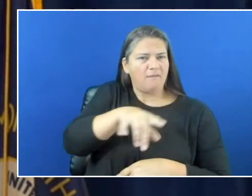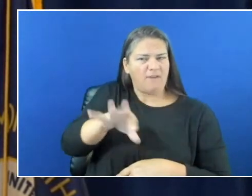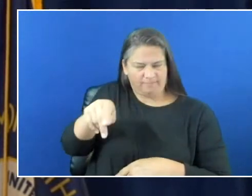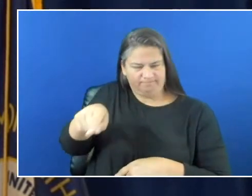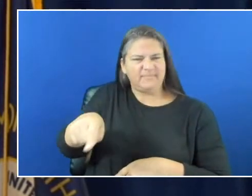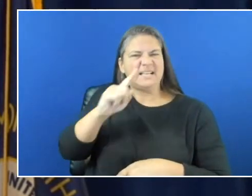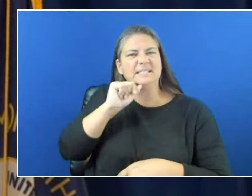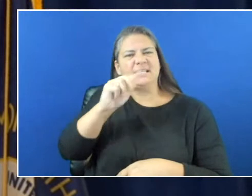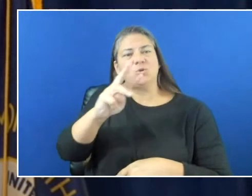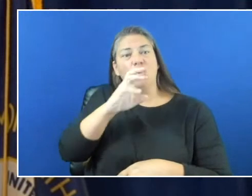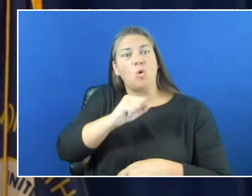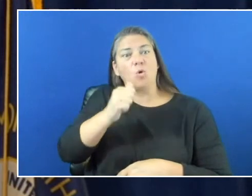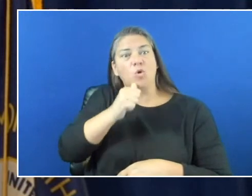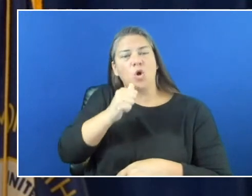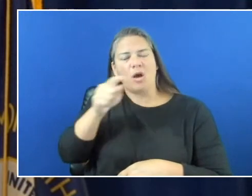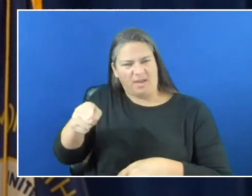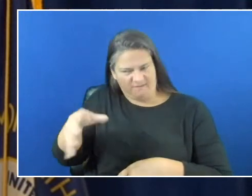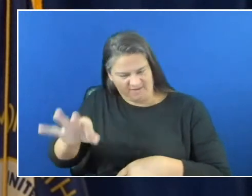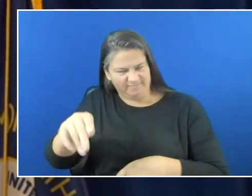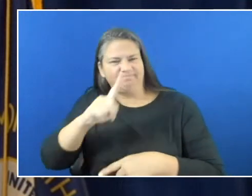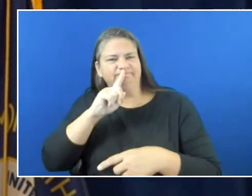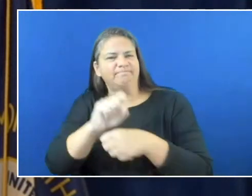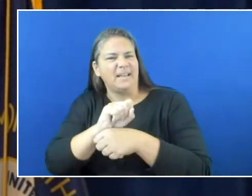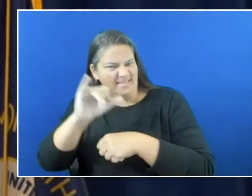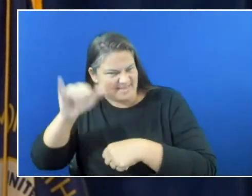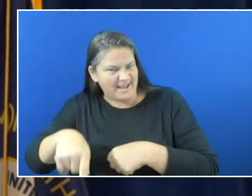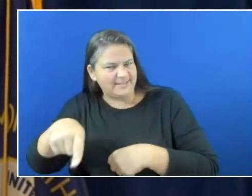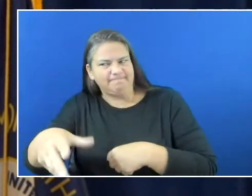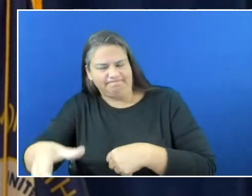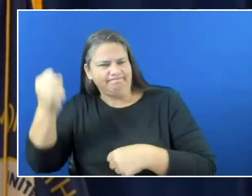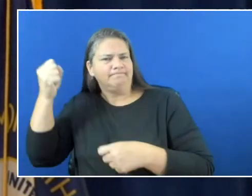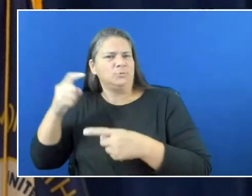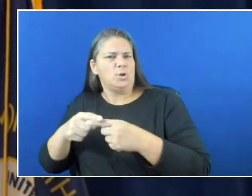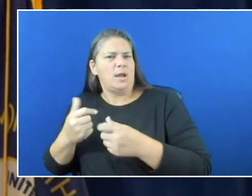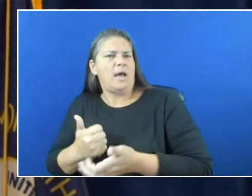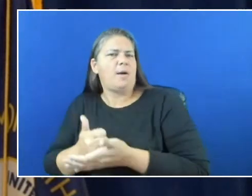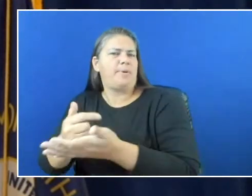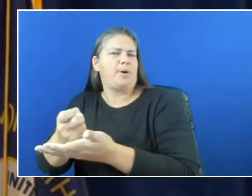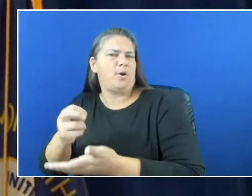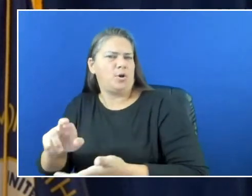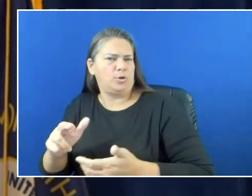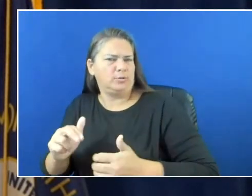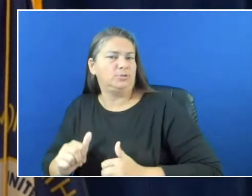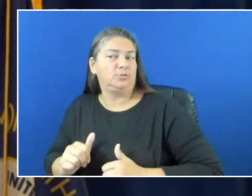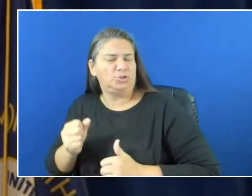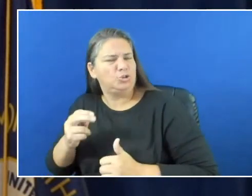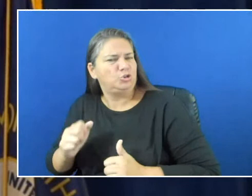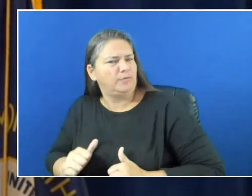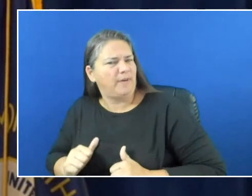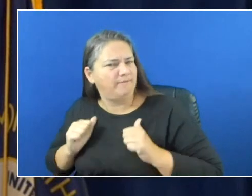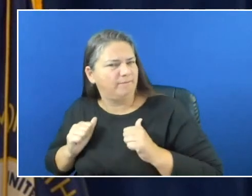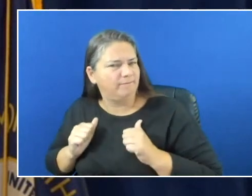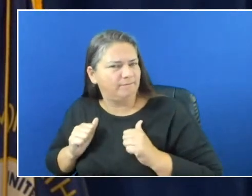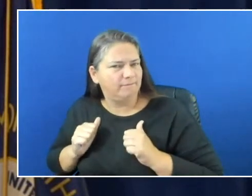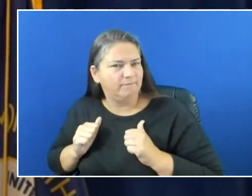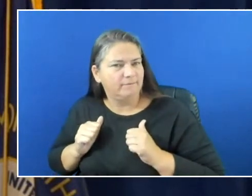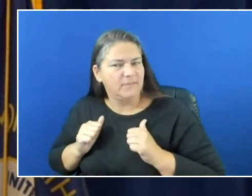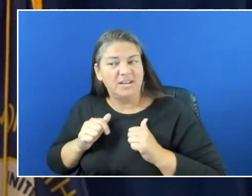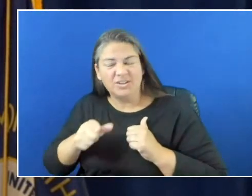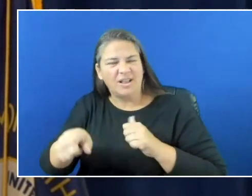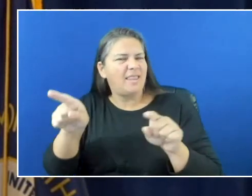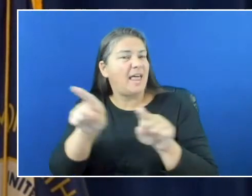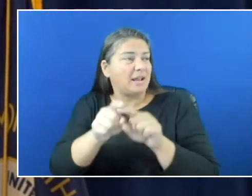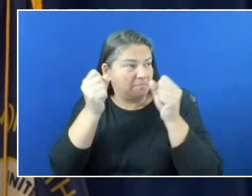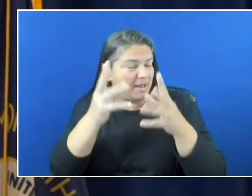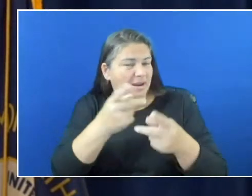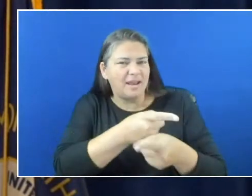life. That survivor, like all survivors, had a tough road ahead of her. But it's a road that we